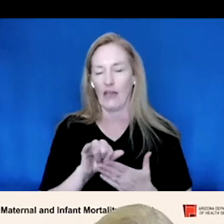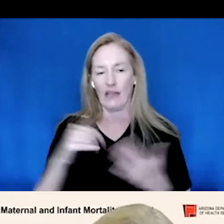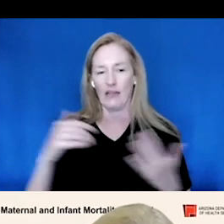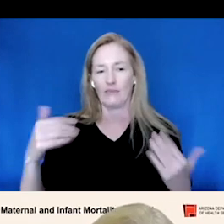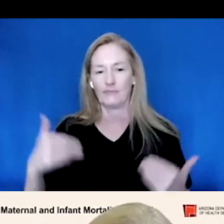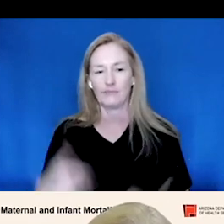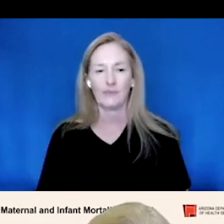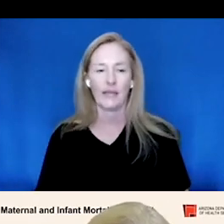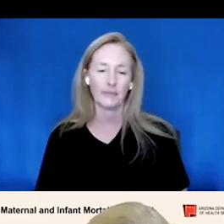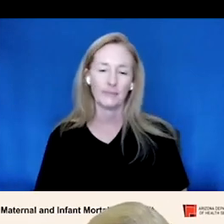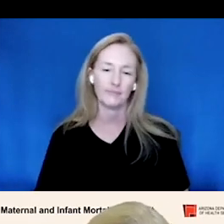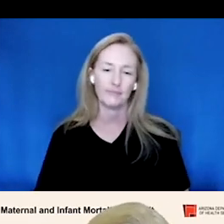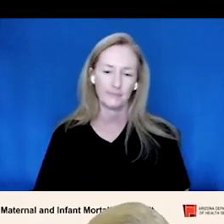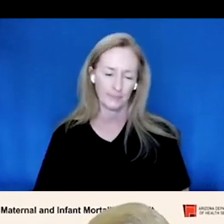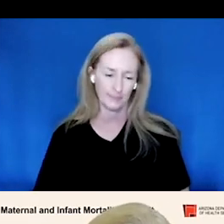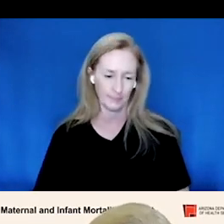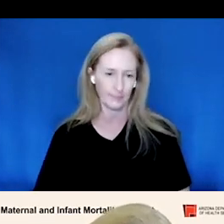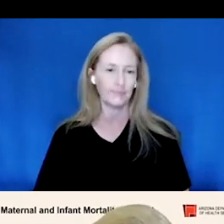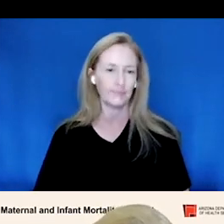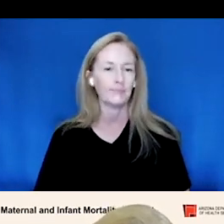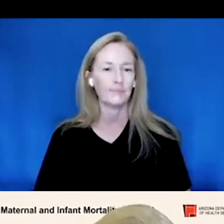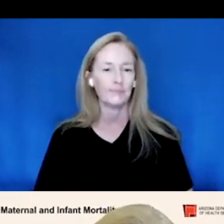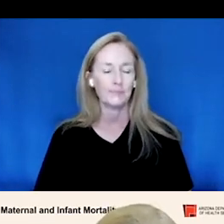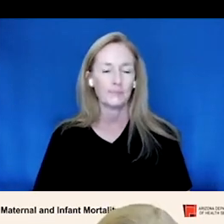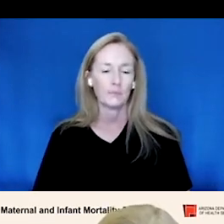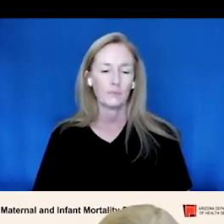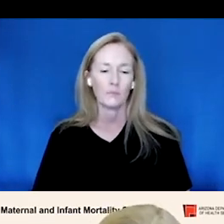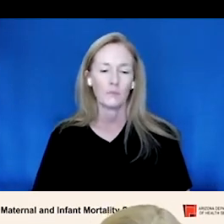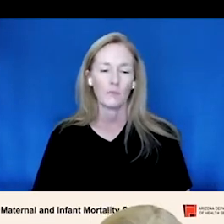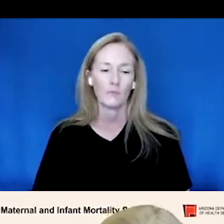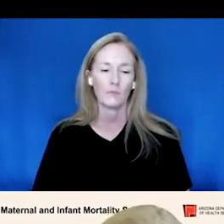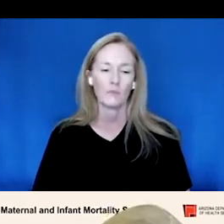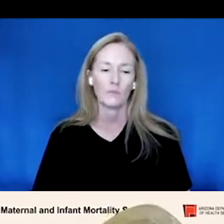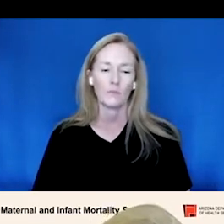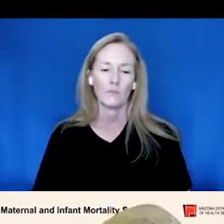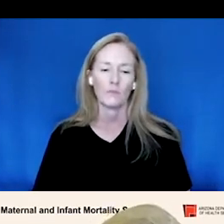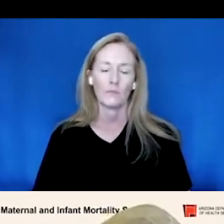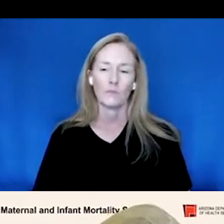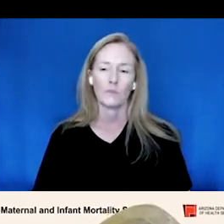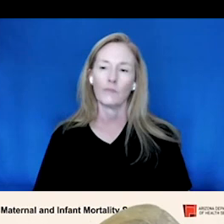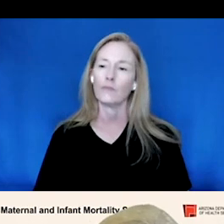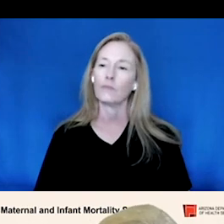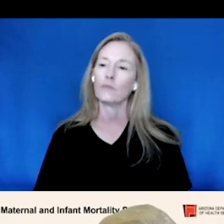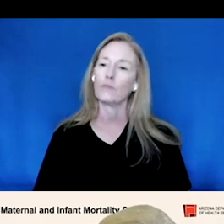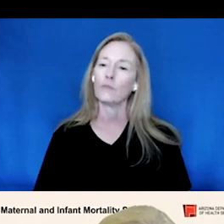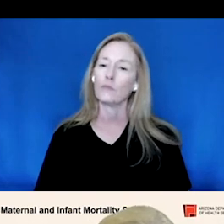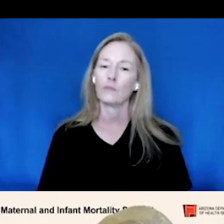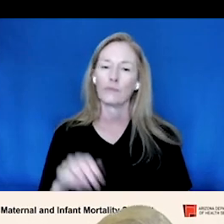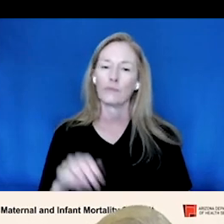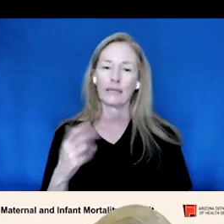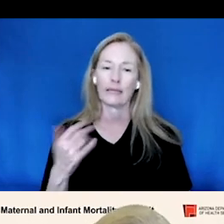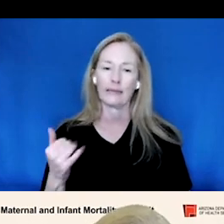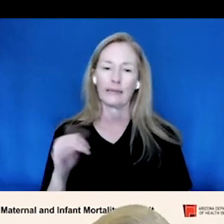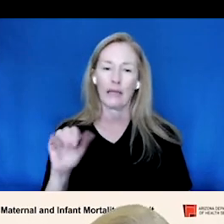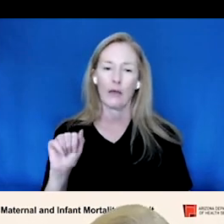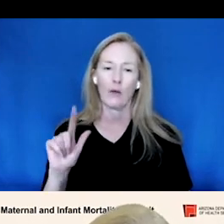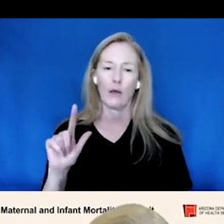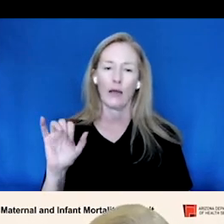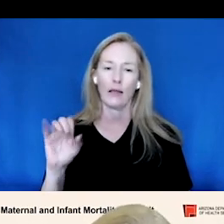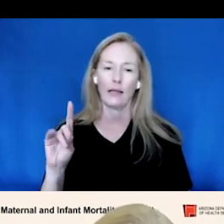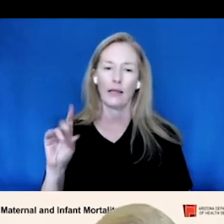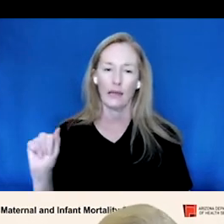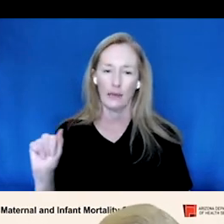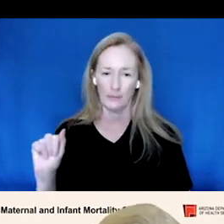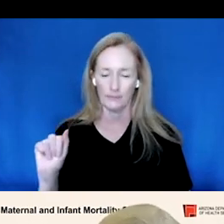Thank you, Casey. Now we'll move on to a question for Alita. Is there